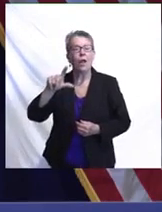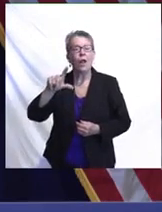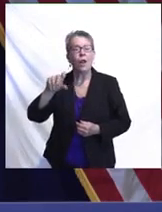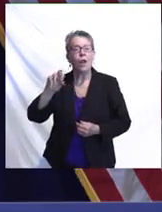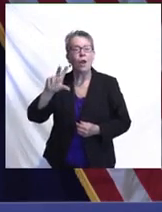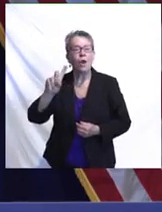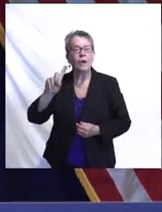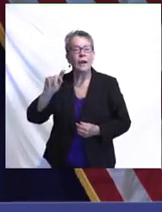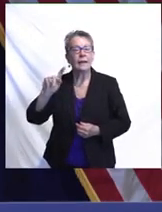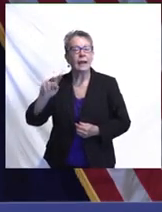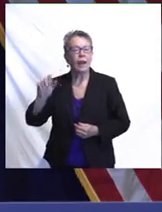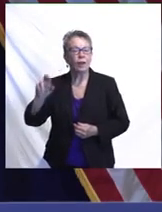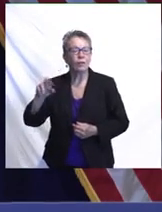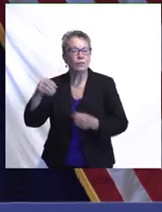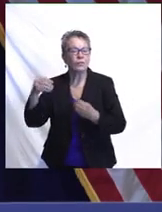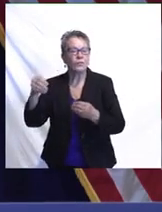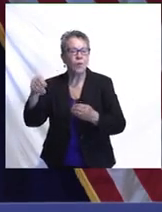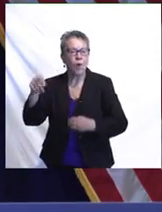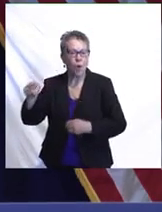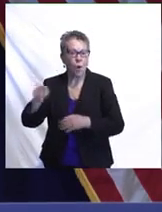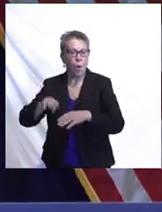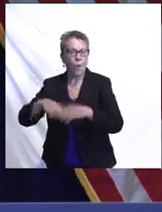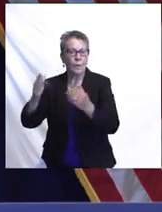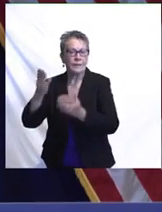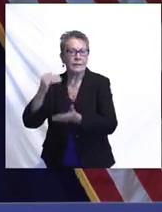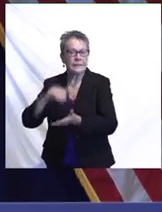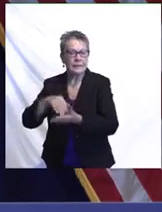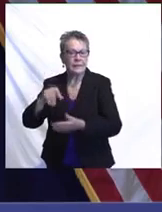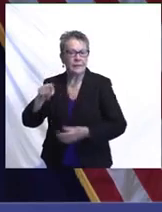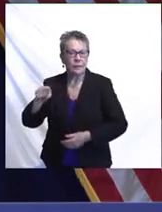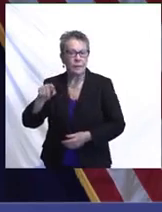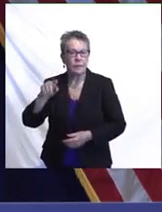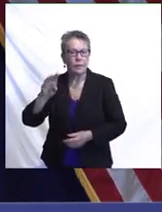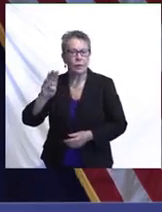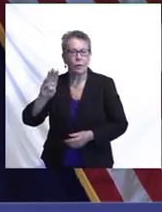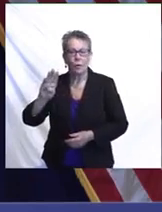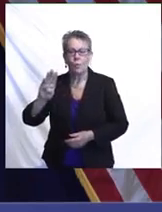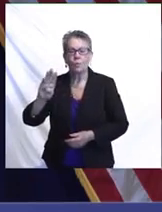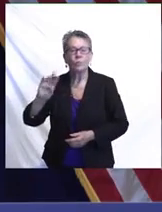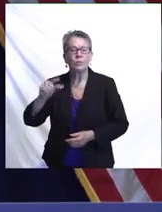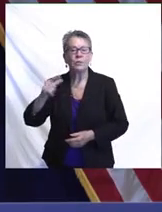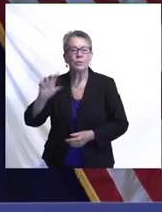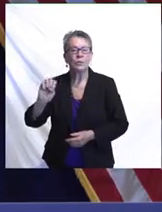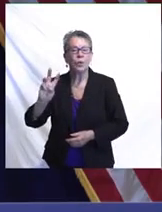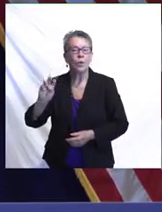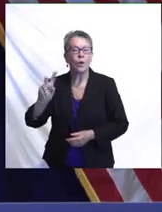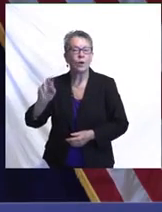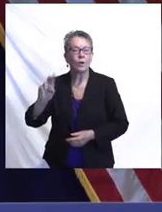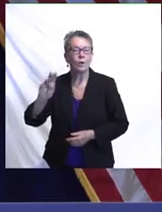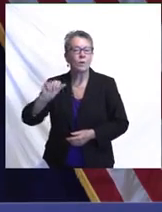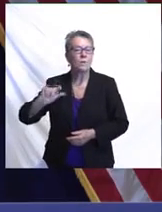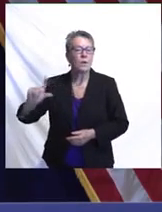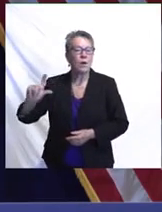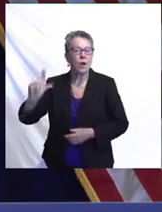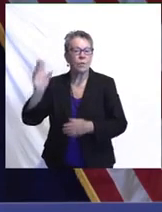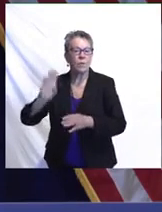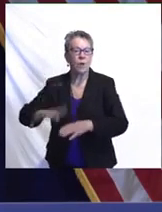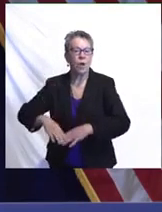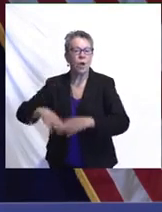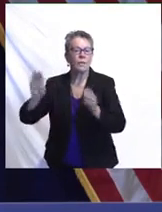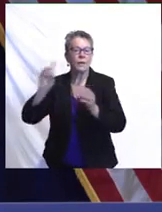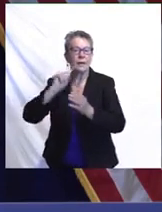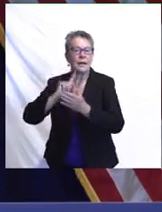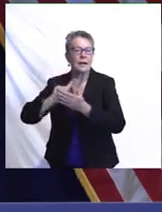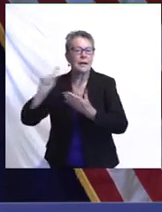we anticipate that build out to be done by the end of next week or end of this week, with the goal is to open that one by next